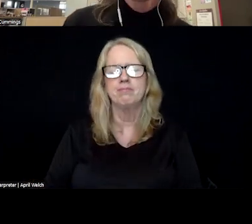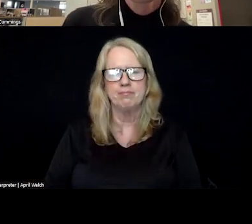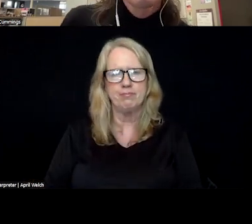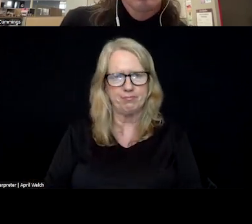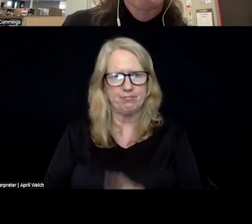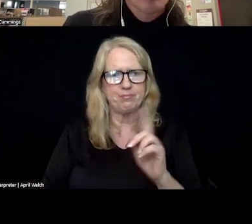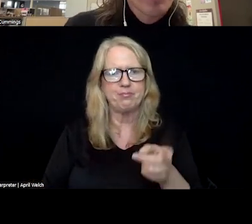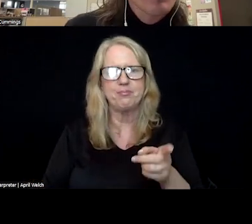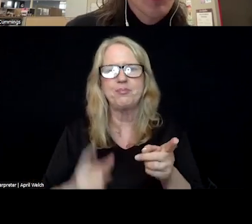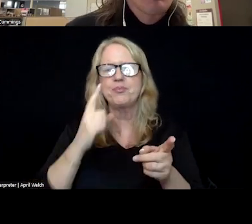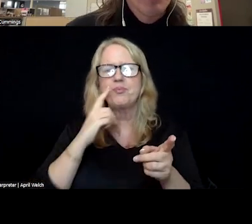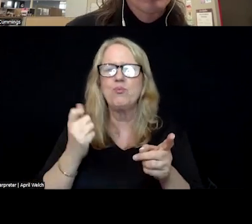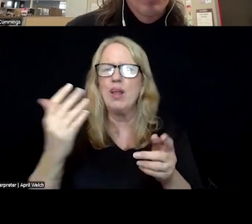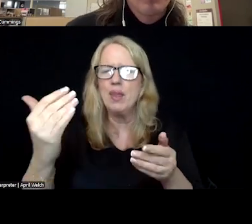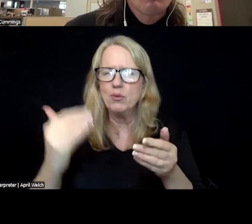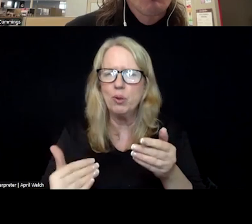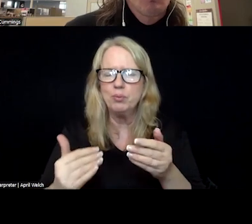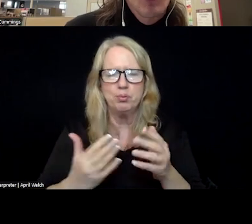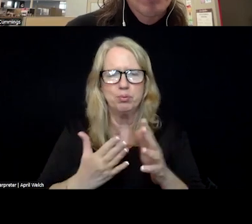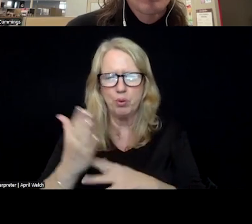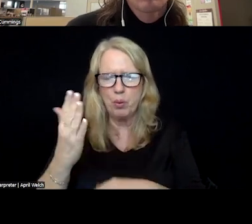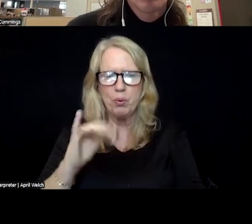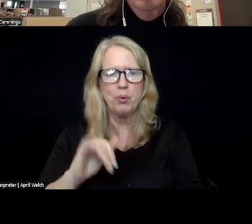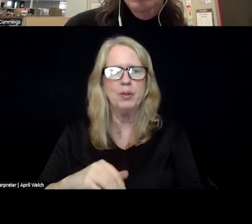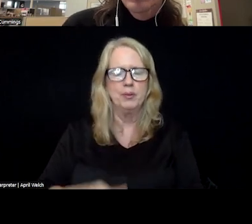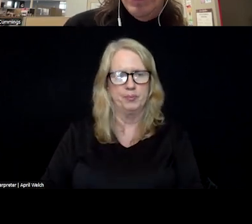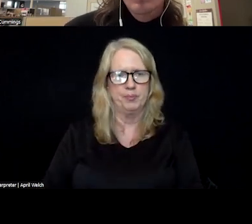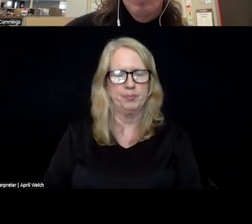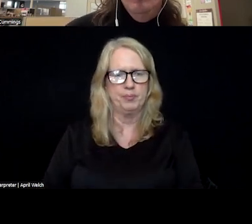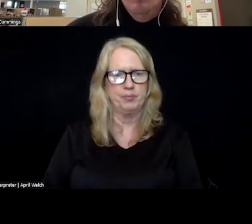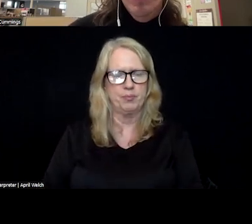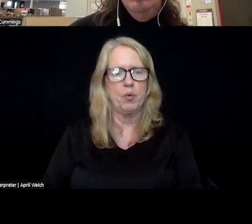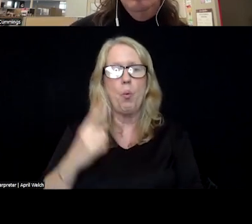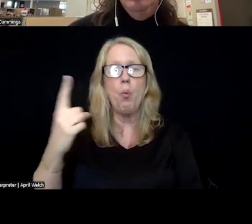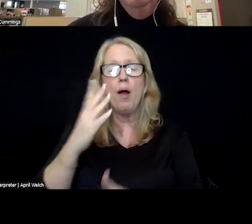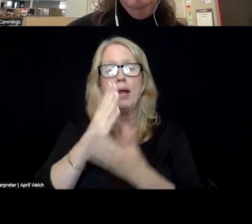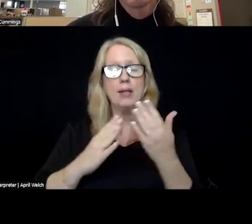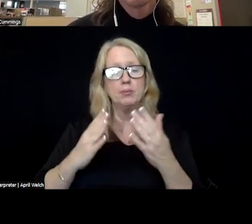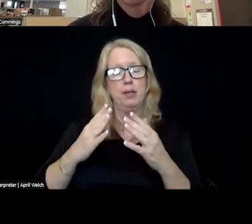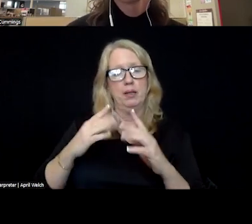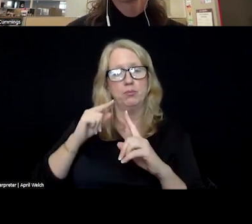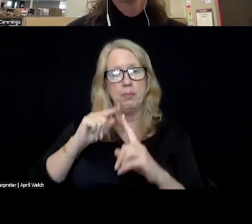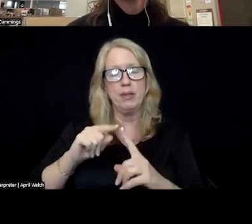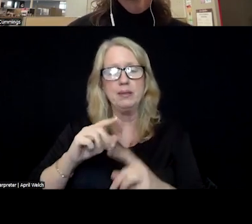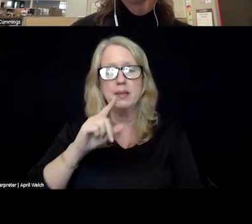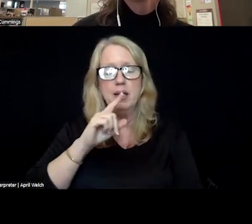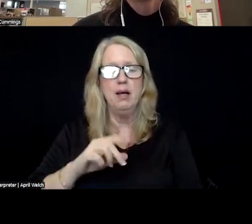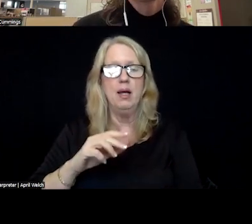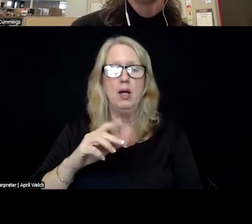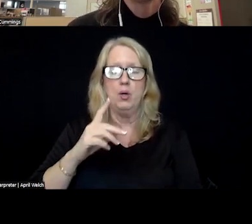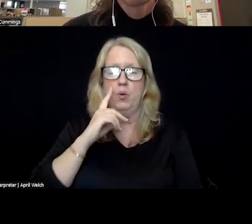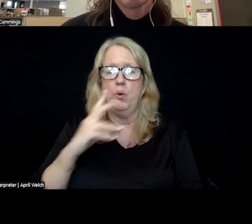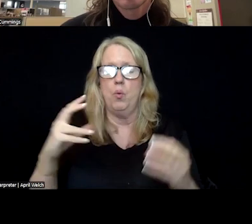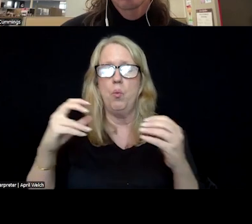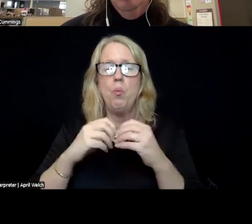I'll gloss over this one, but one key aspect from this is that in more